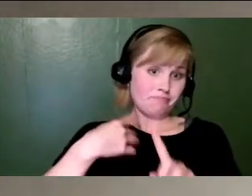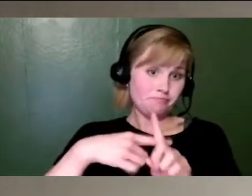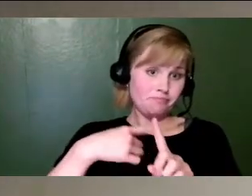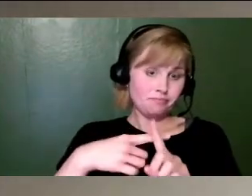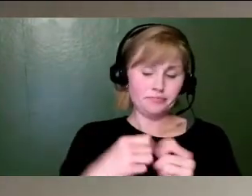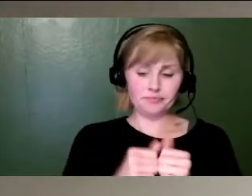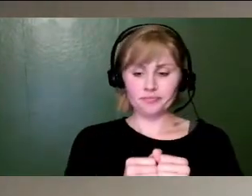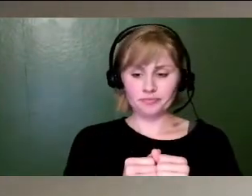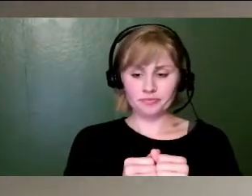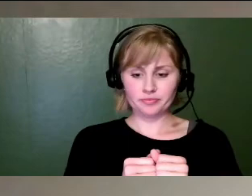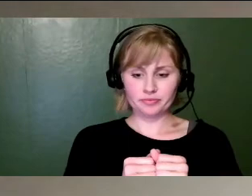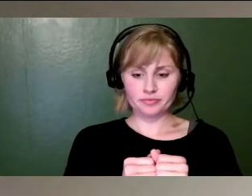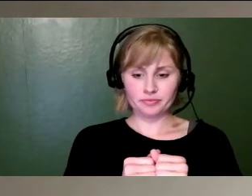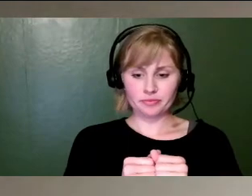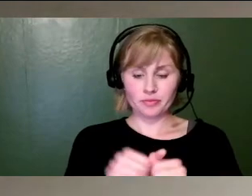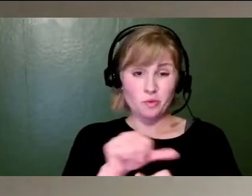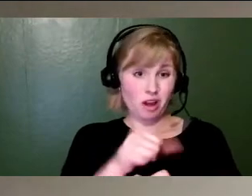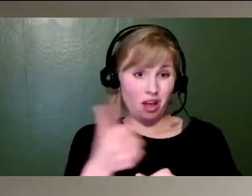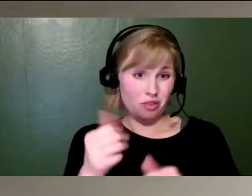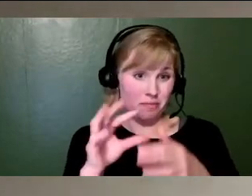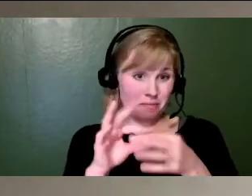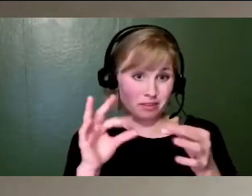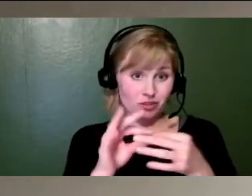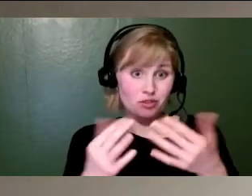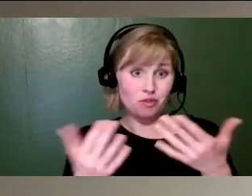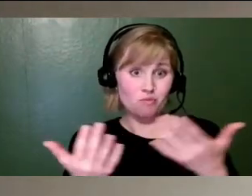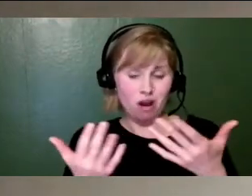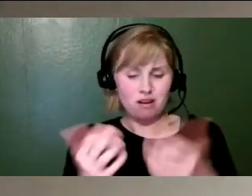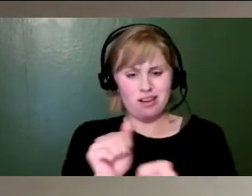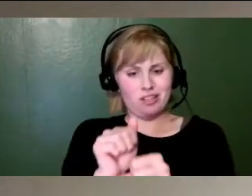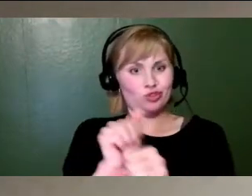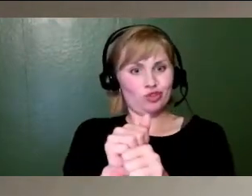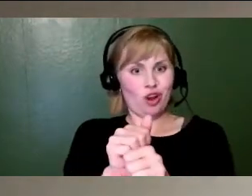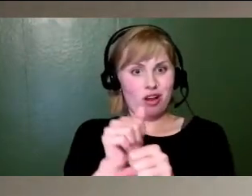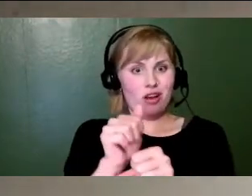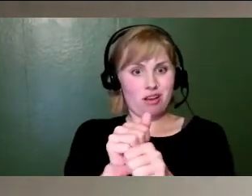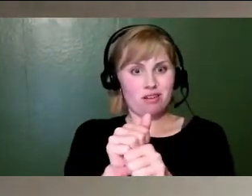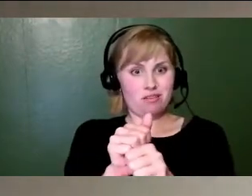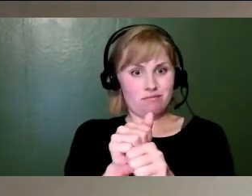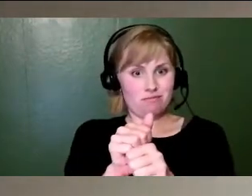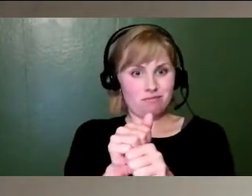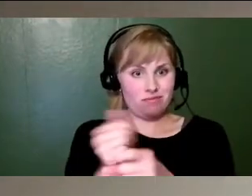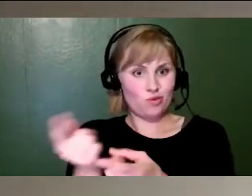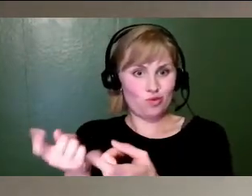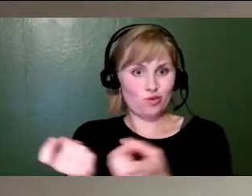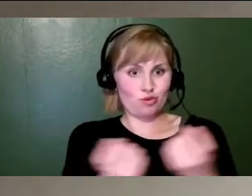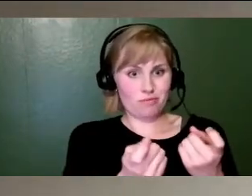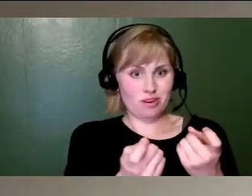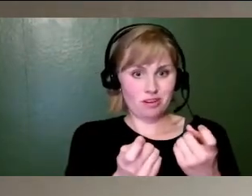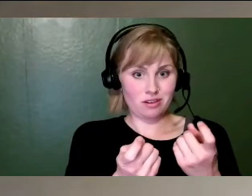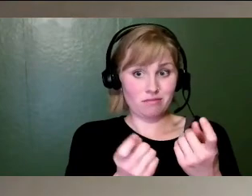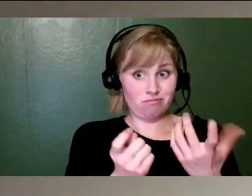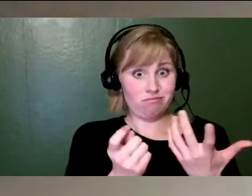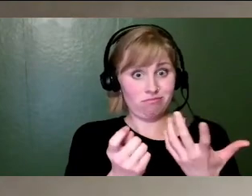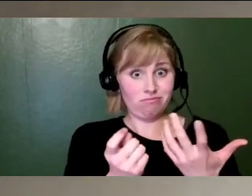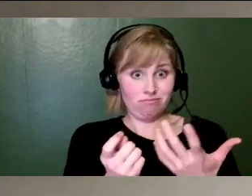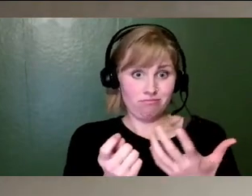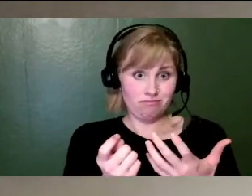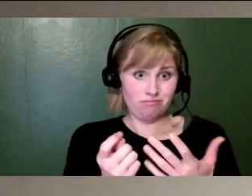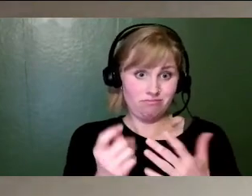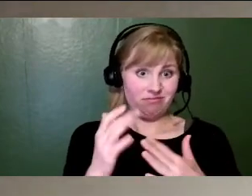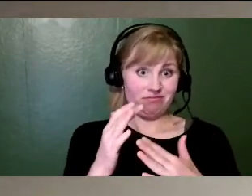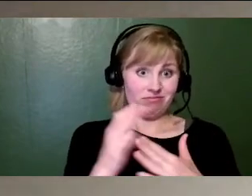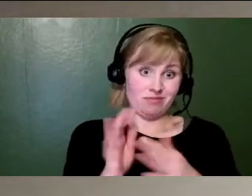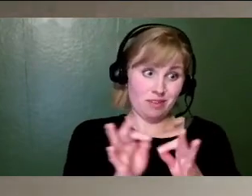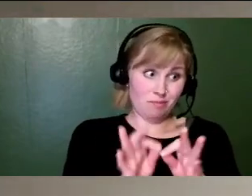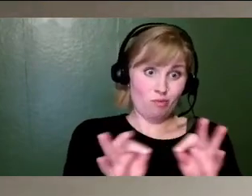recruitment, as it's a really important part of every law school experience. We go through law school to hopefully one day find